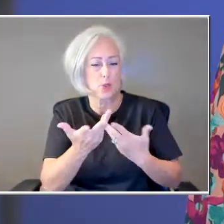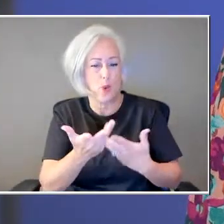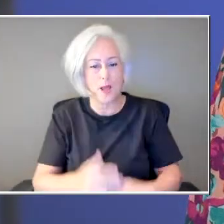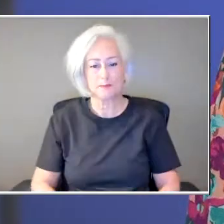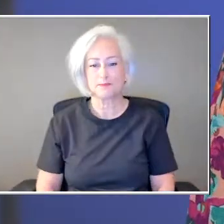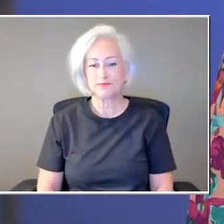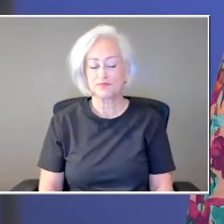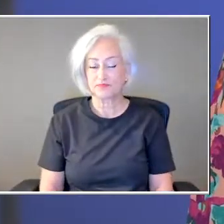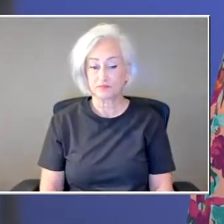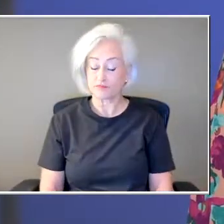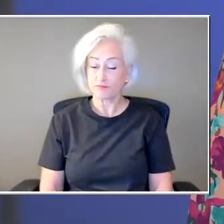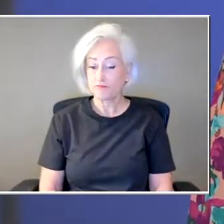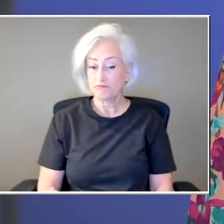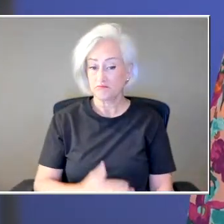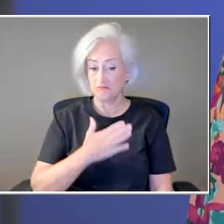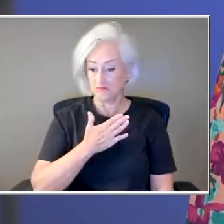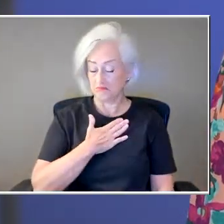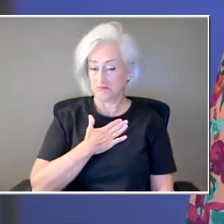My advice is,